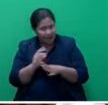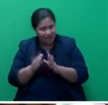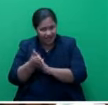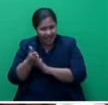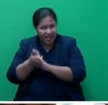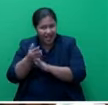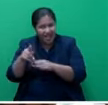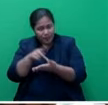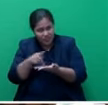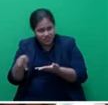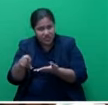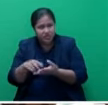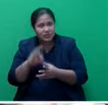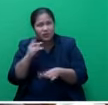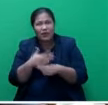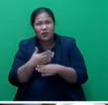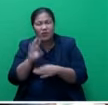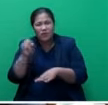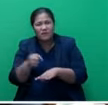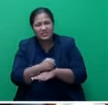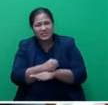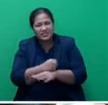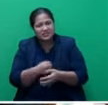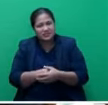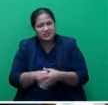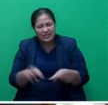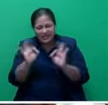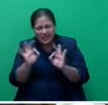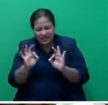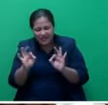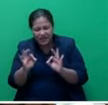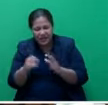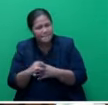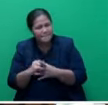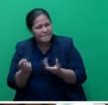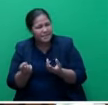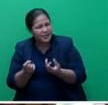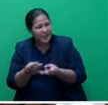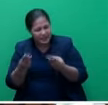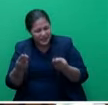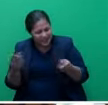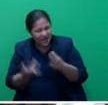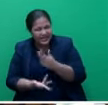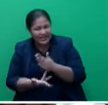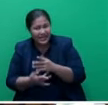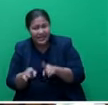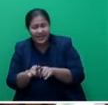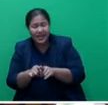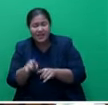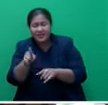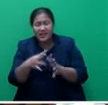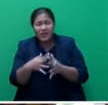called overseas a non-material technicality. Technical, we say Honorable Wanganika should tell us